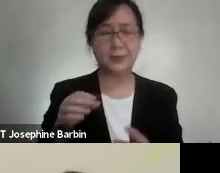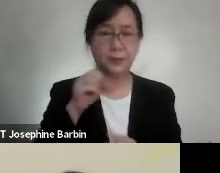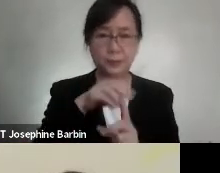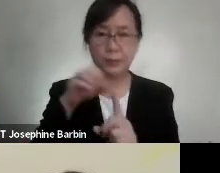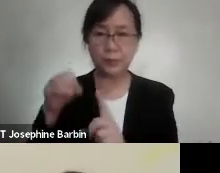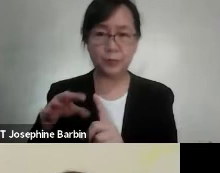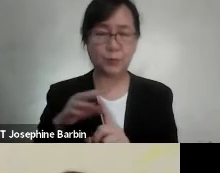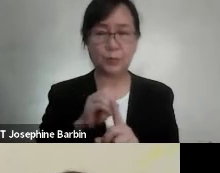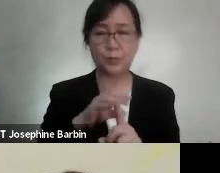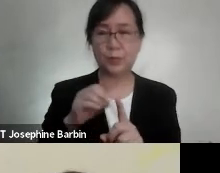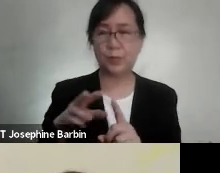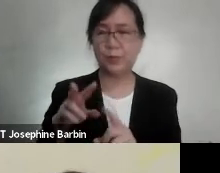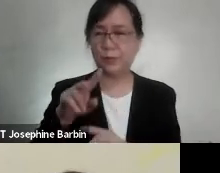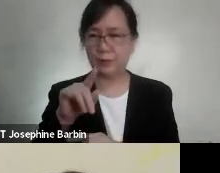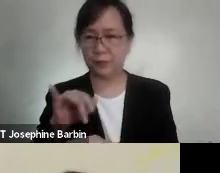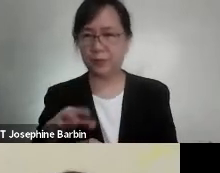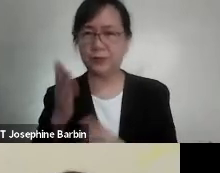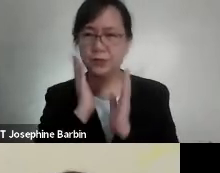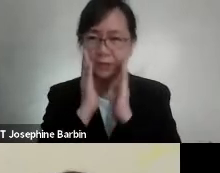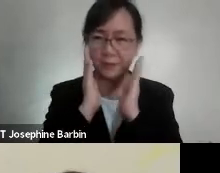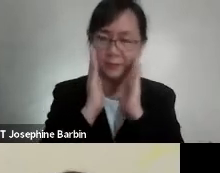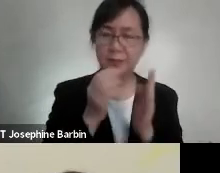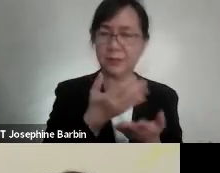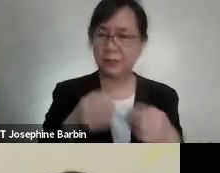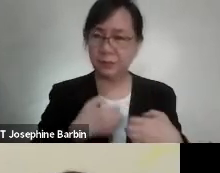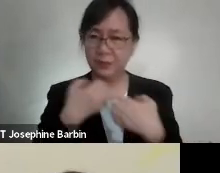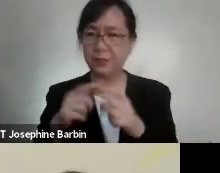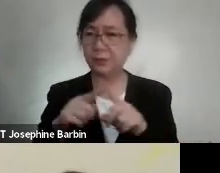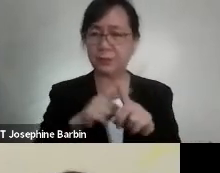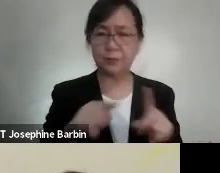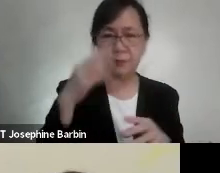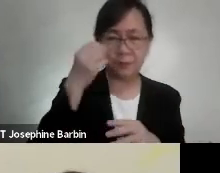to vilification or shaming for expressing different points of view.